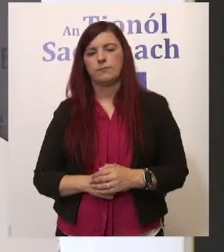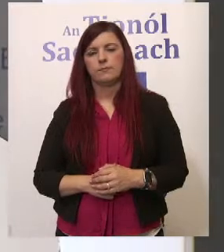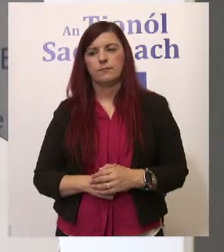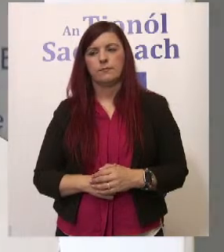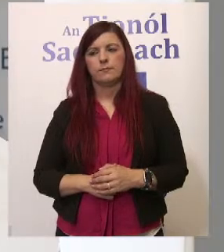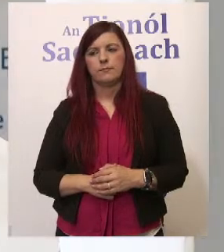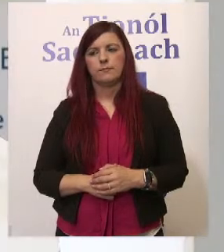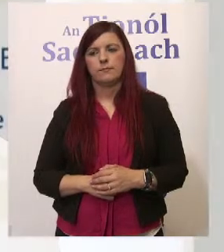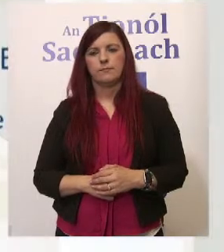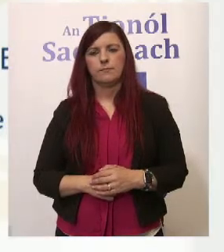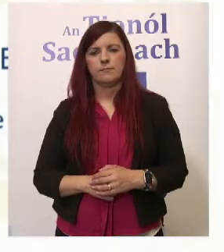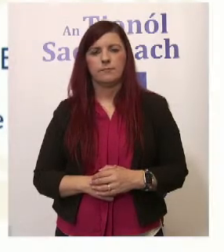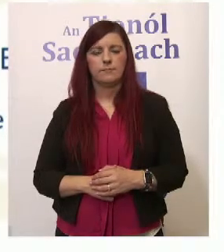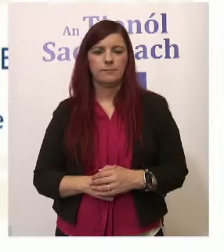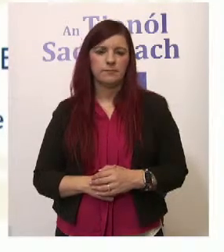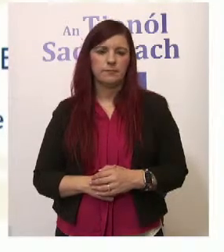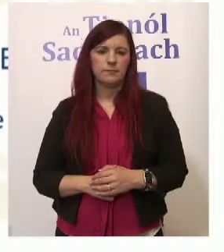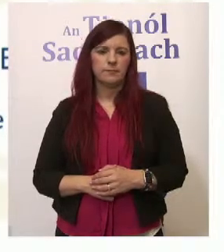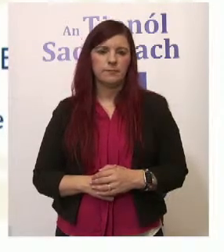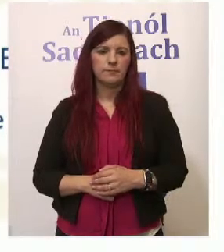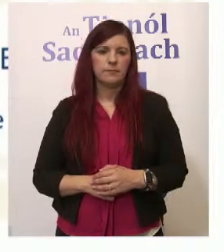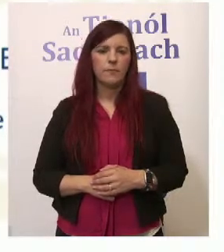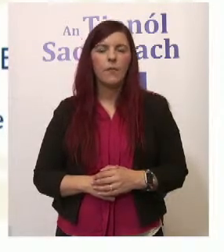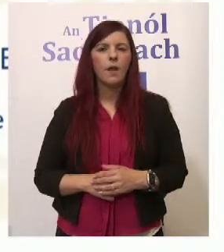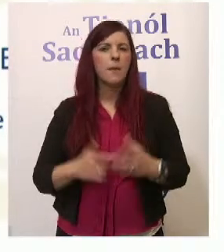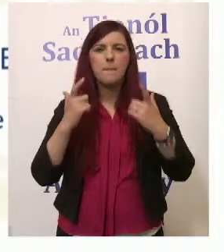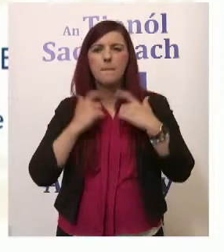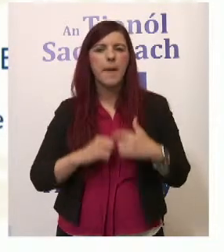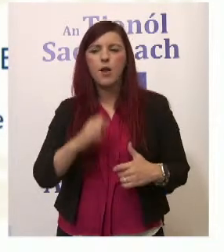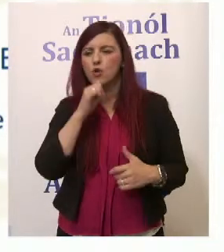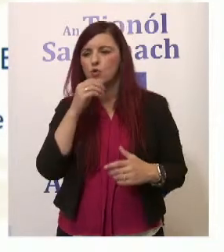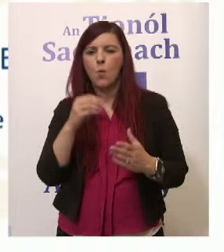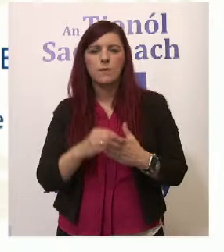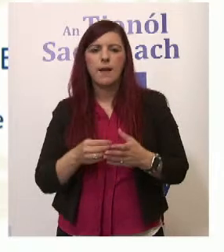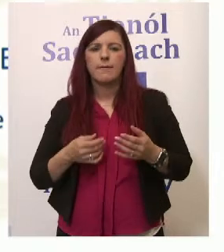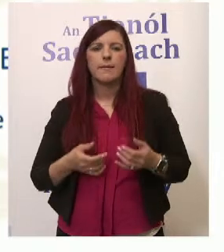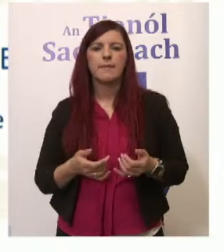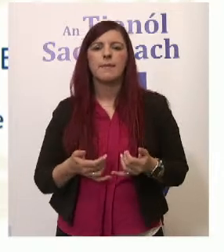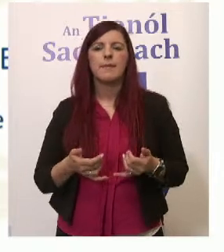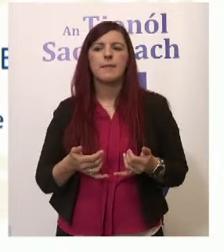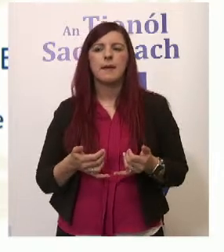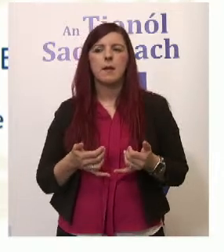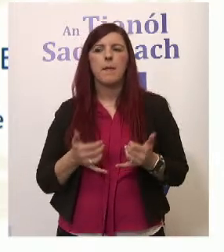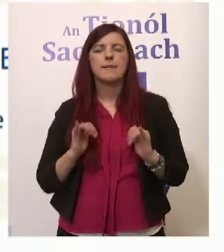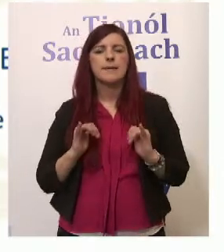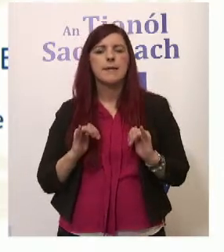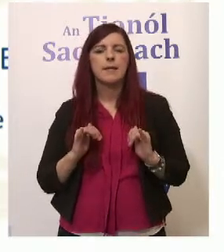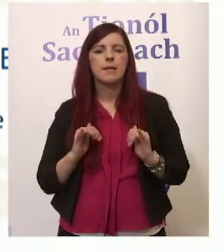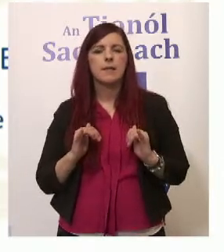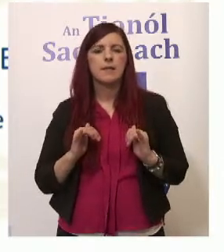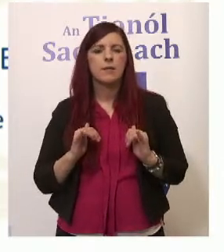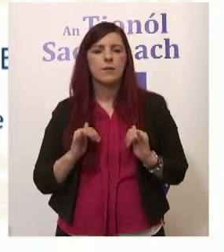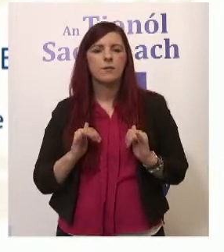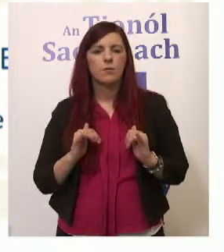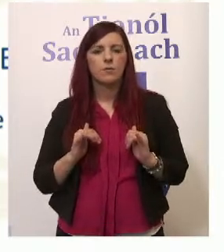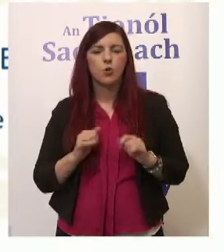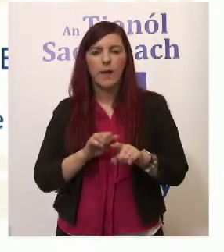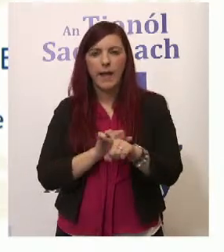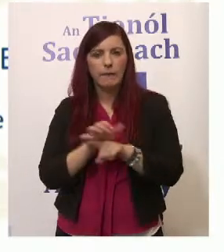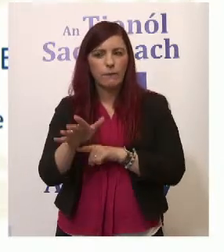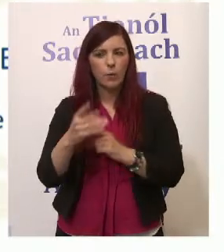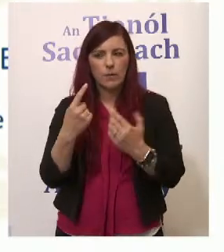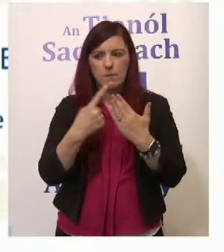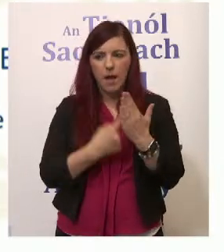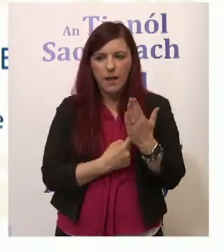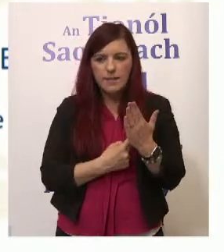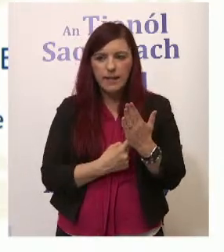And mayors don't have the capacity, and if mayors don't have the capacity to influence policy